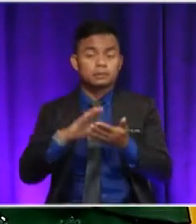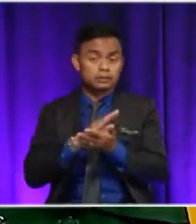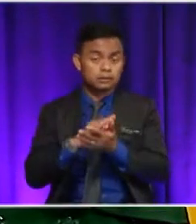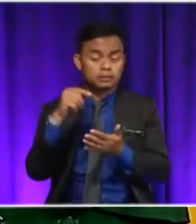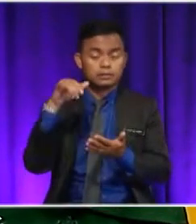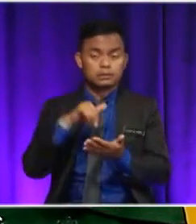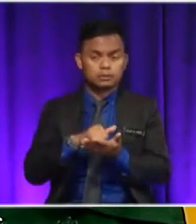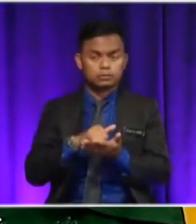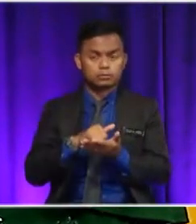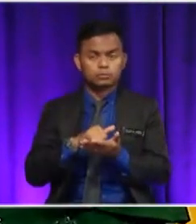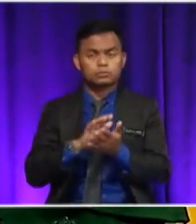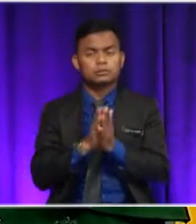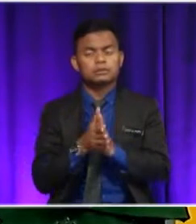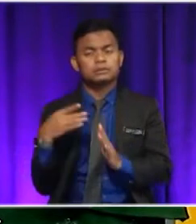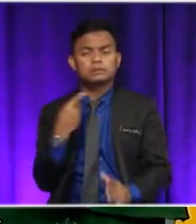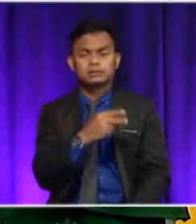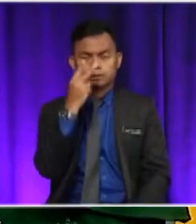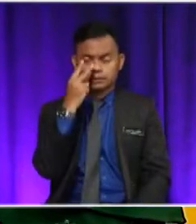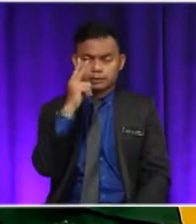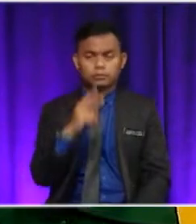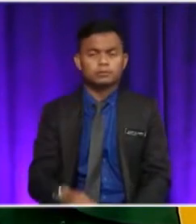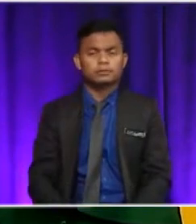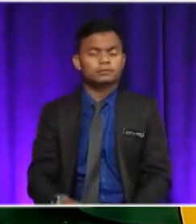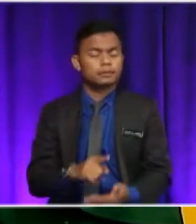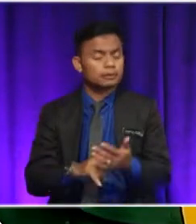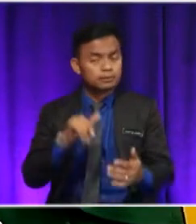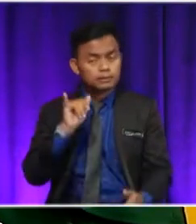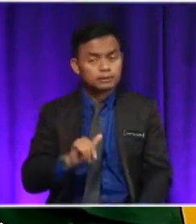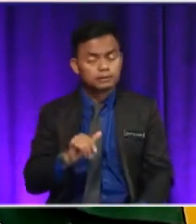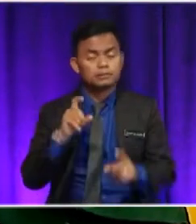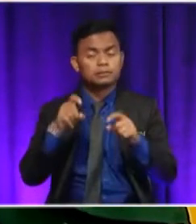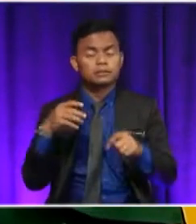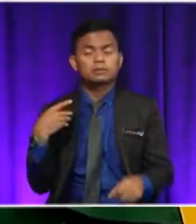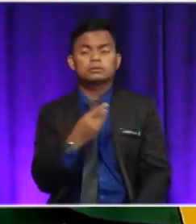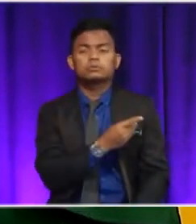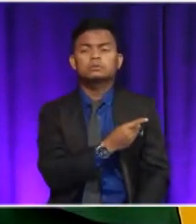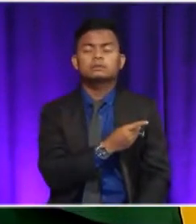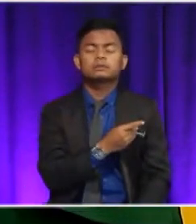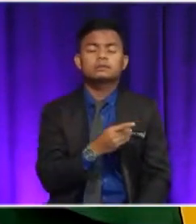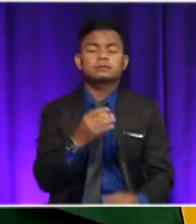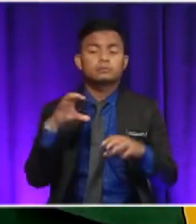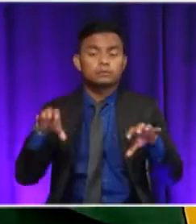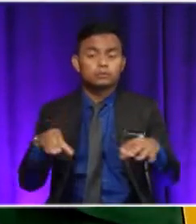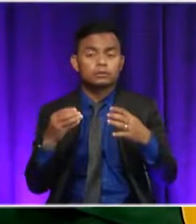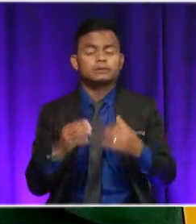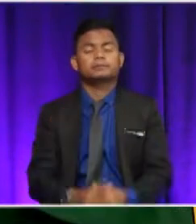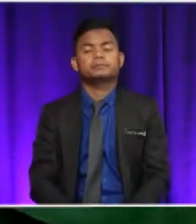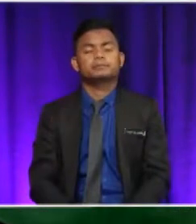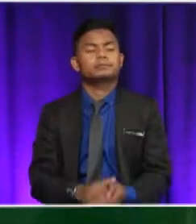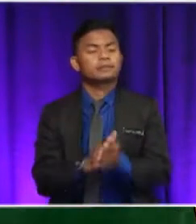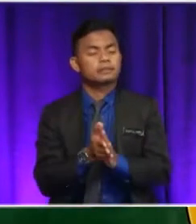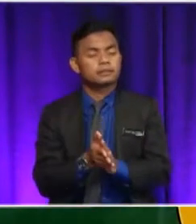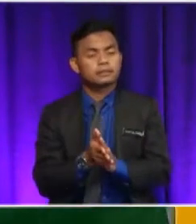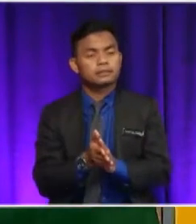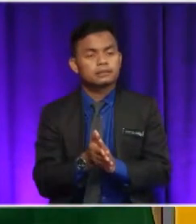try to answer and we will try to figure out what the question requirement is. Okay, so this is reading